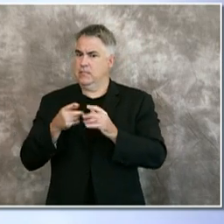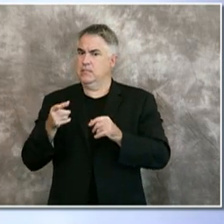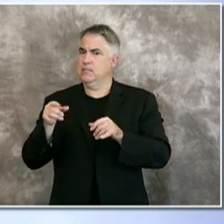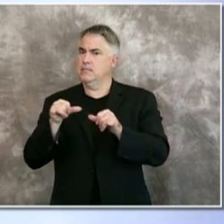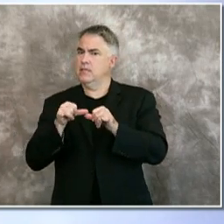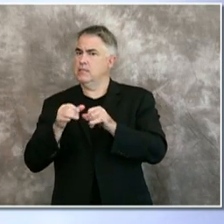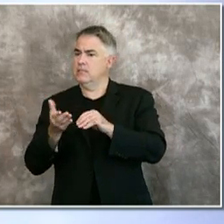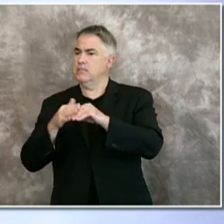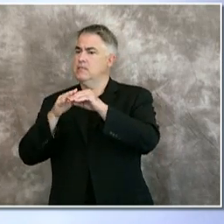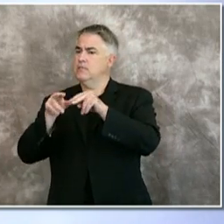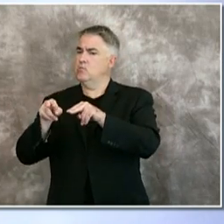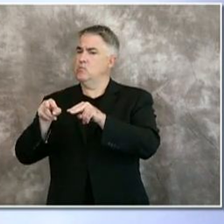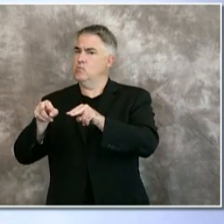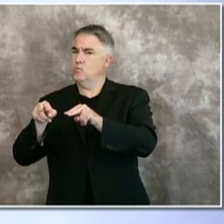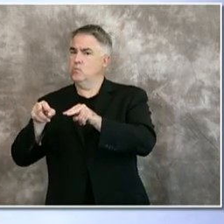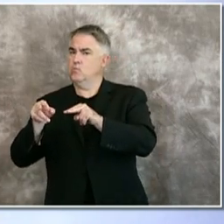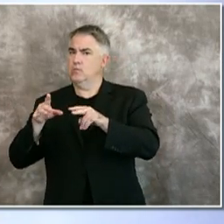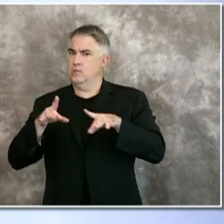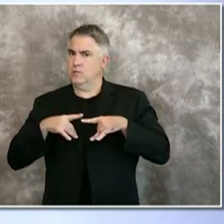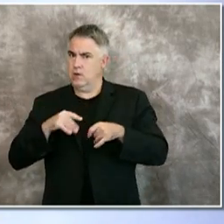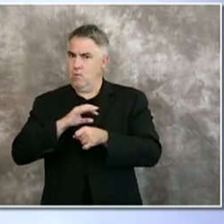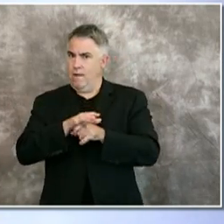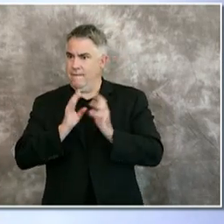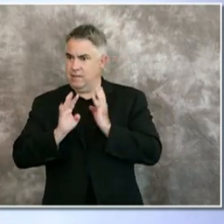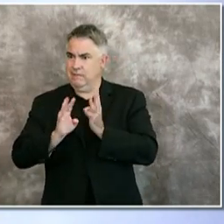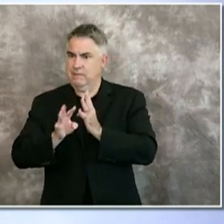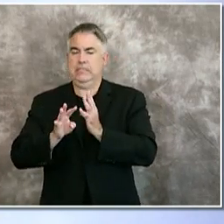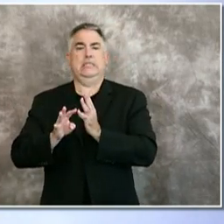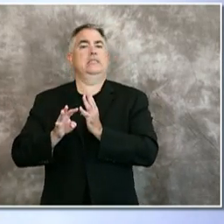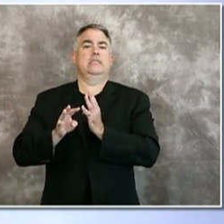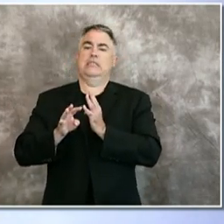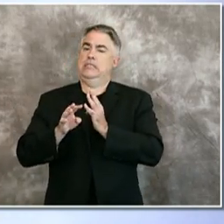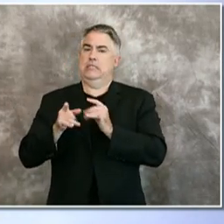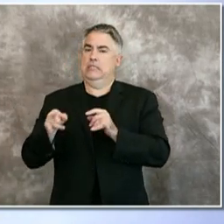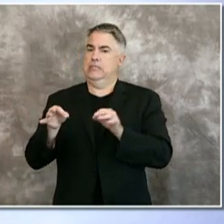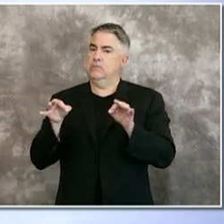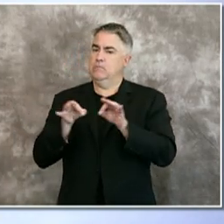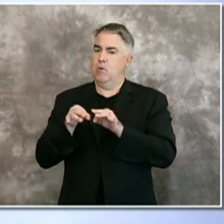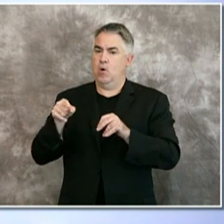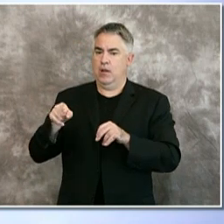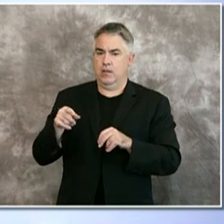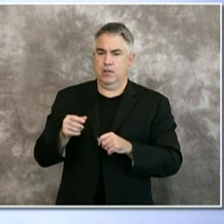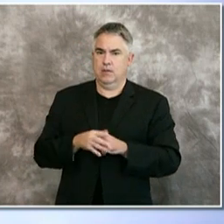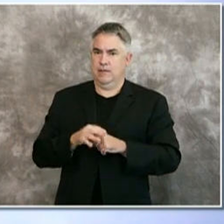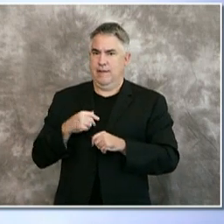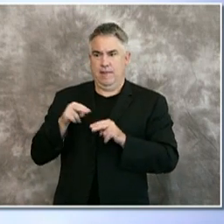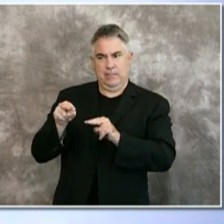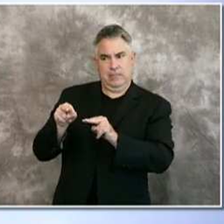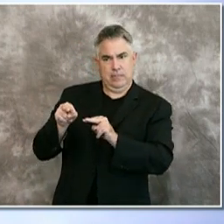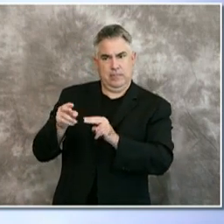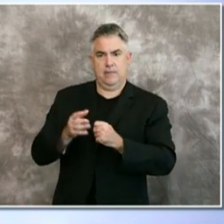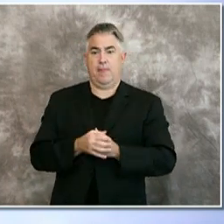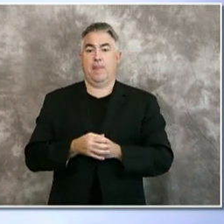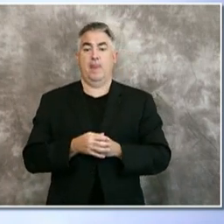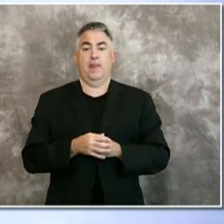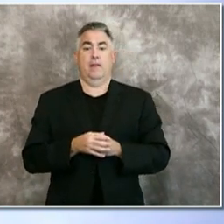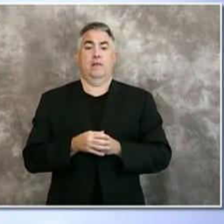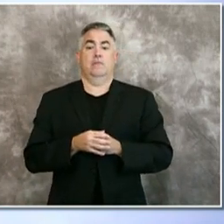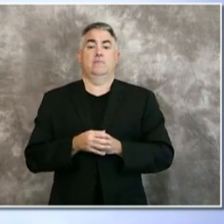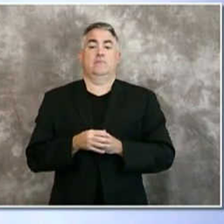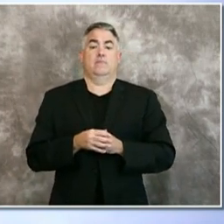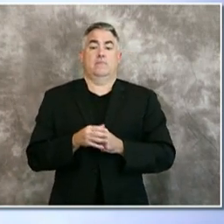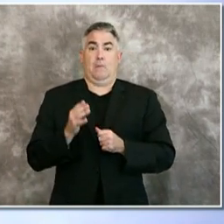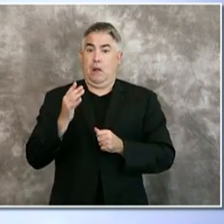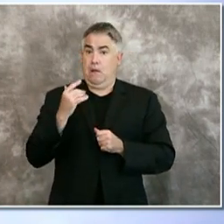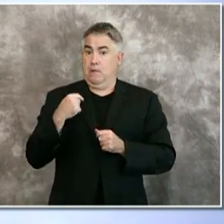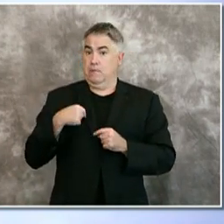And so it's important that oftentimes we take action when it may not appear from a hospitalization or death standpoint that we